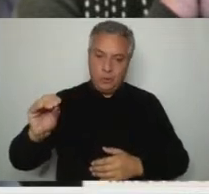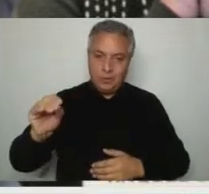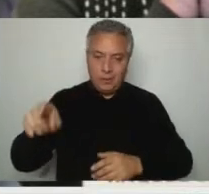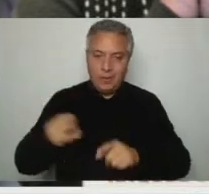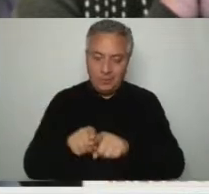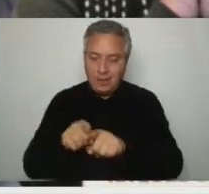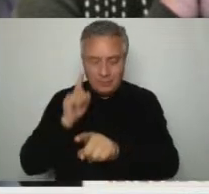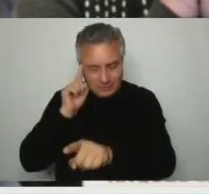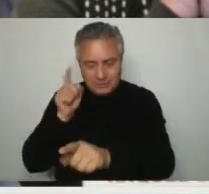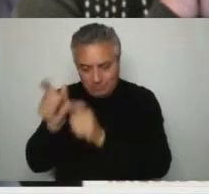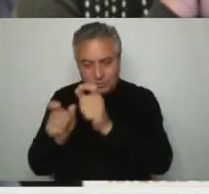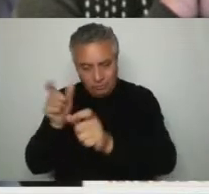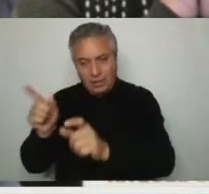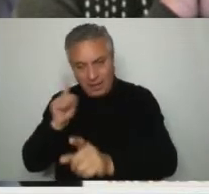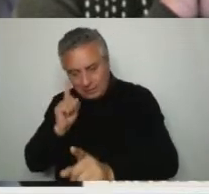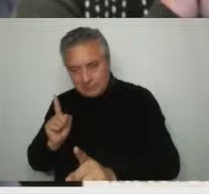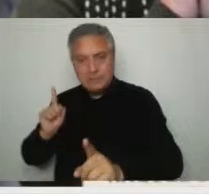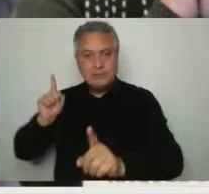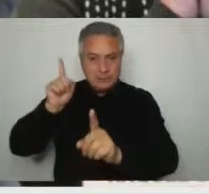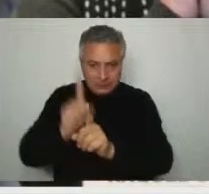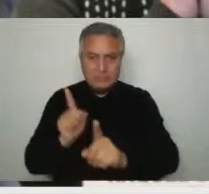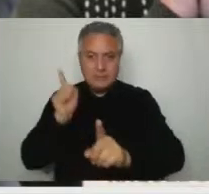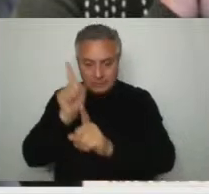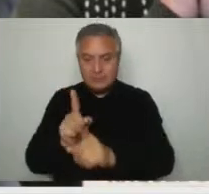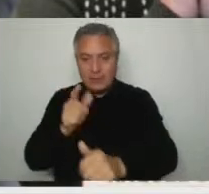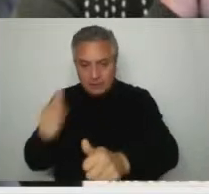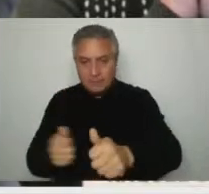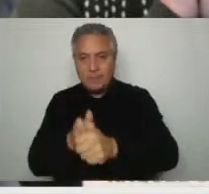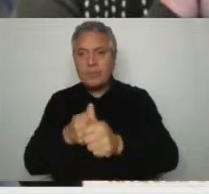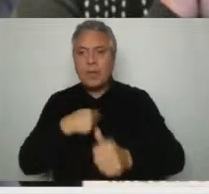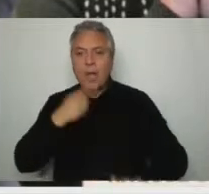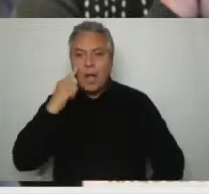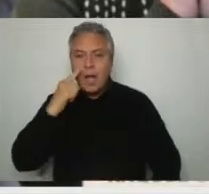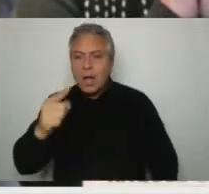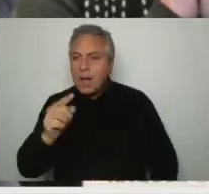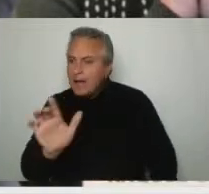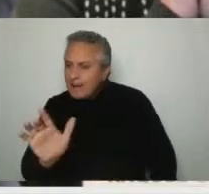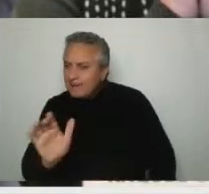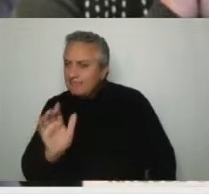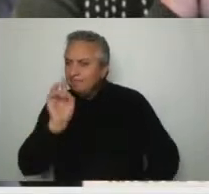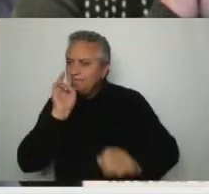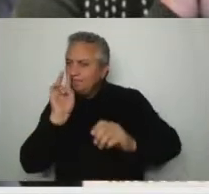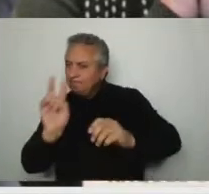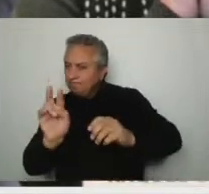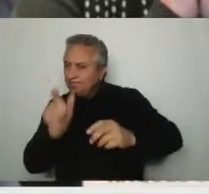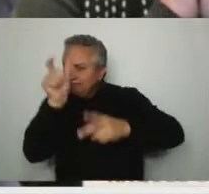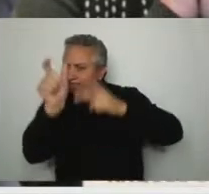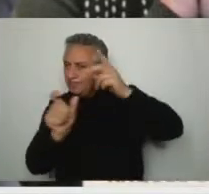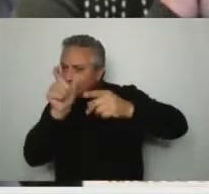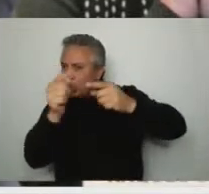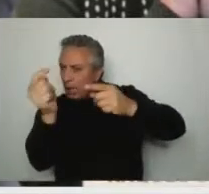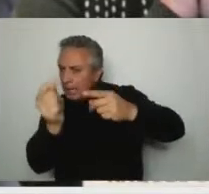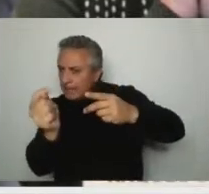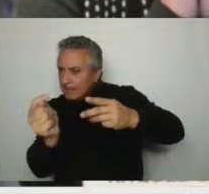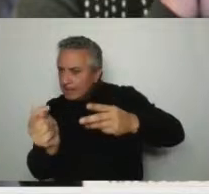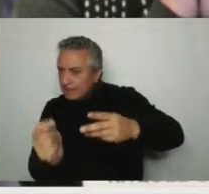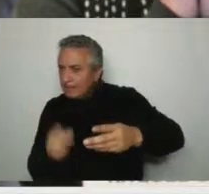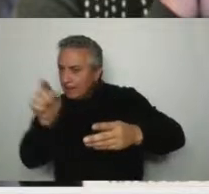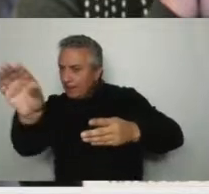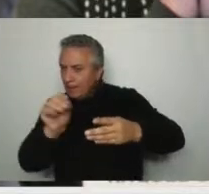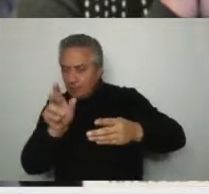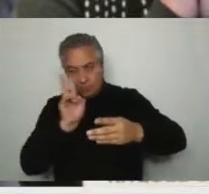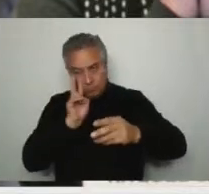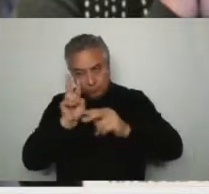And the individuals in the chat have also referred to this, and this is essentially related to the identification and characterization of